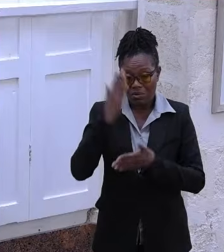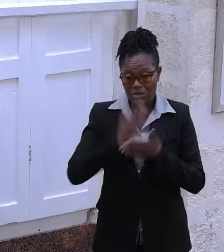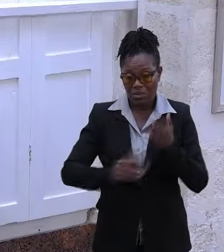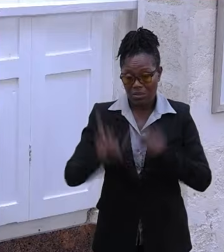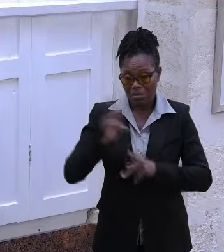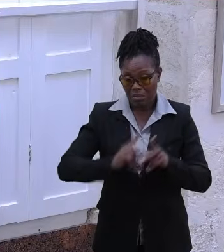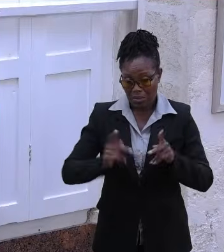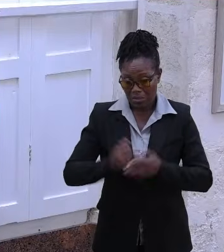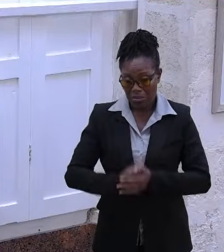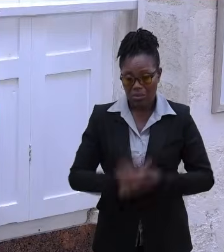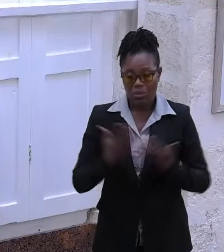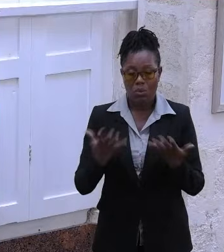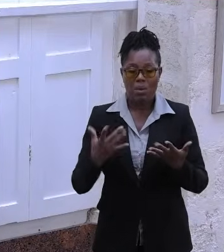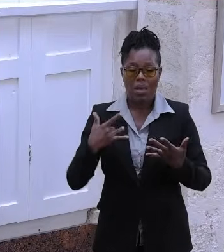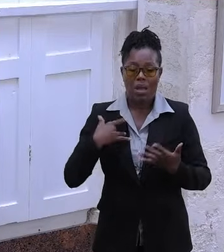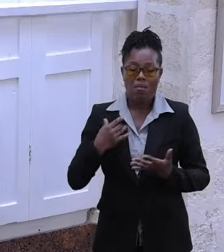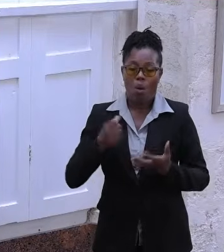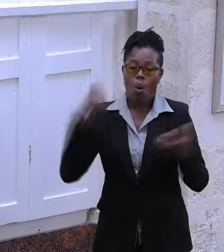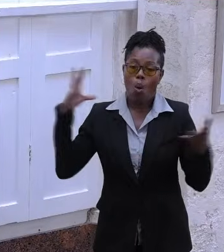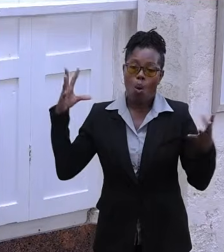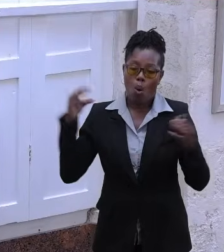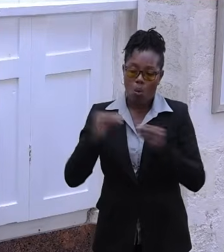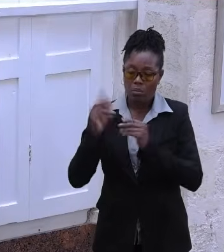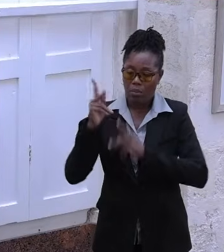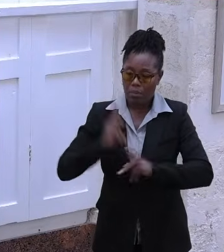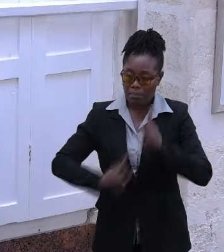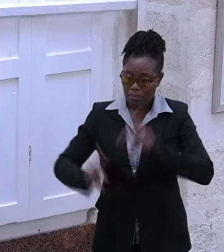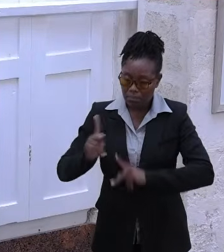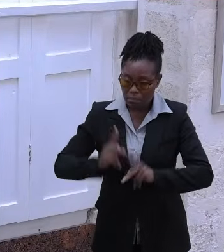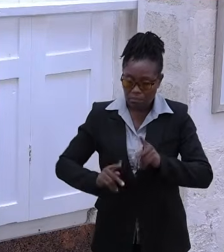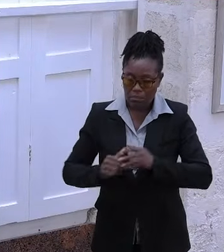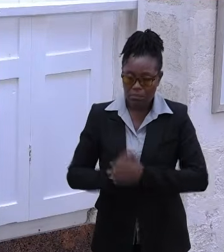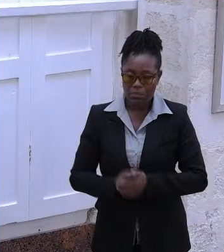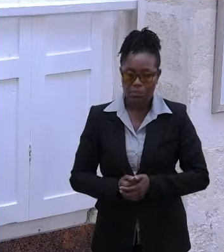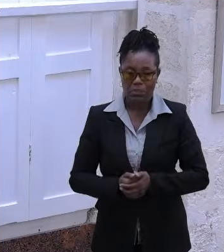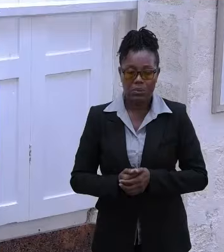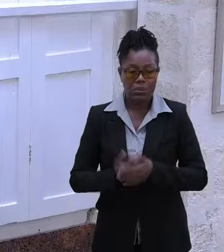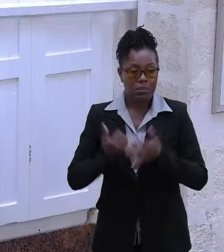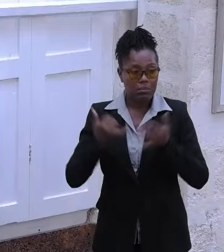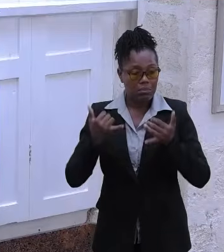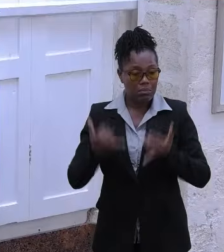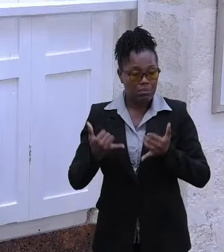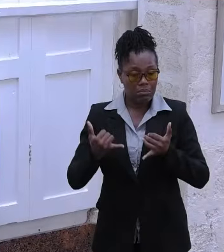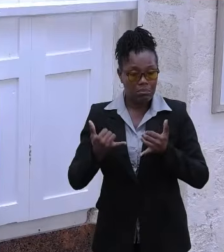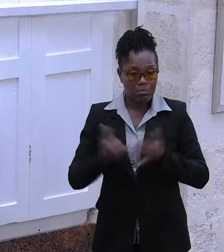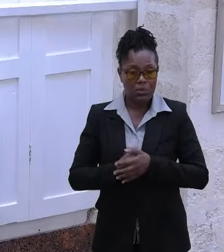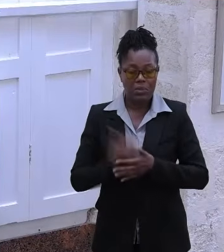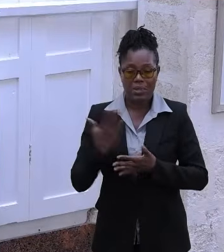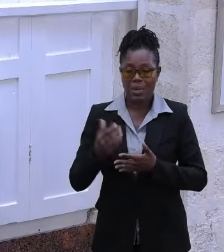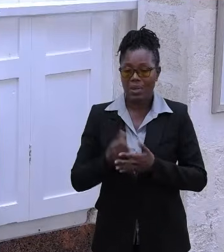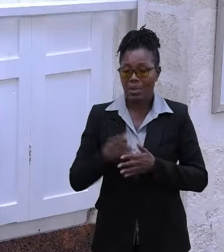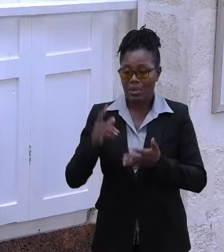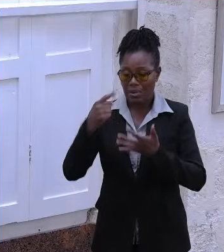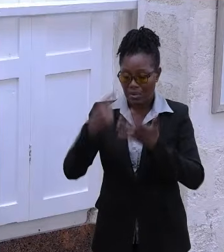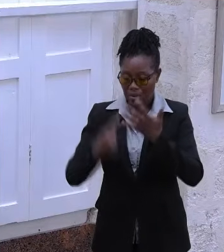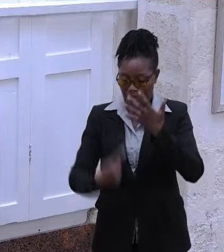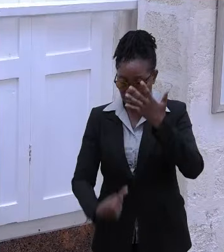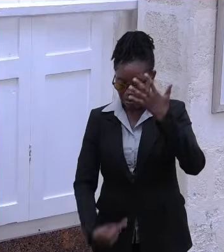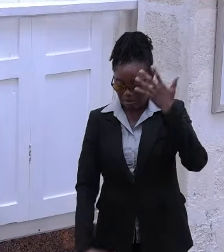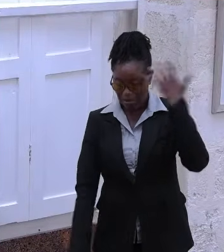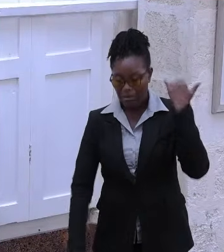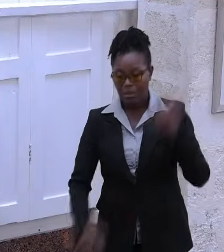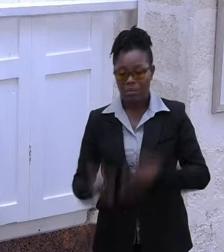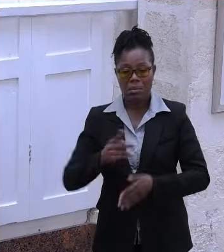have a whole set of people, and we did provide a list, and that list is quite extensive, of persons who were